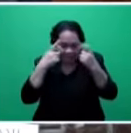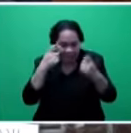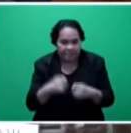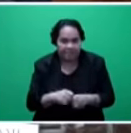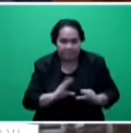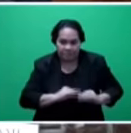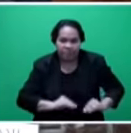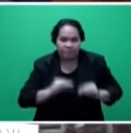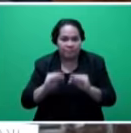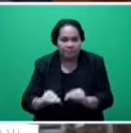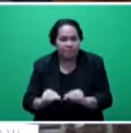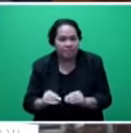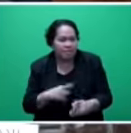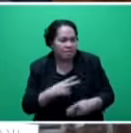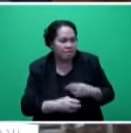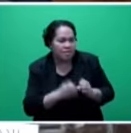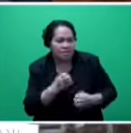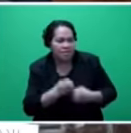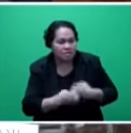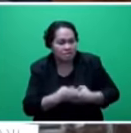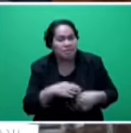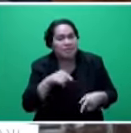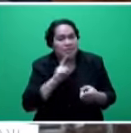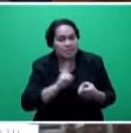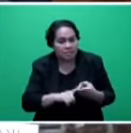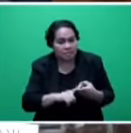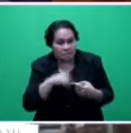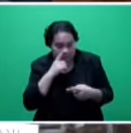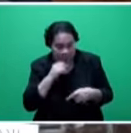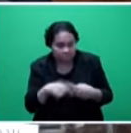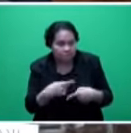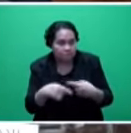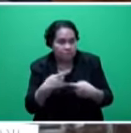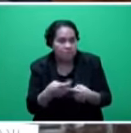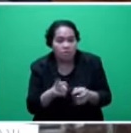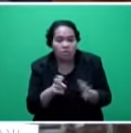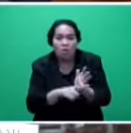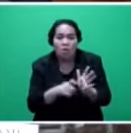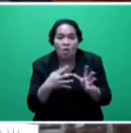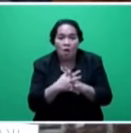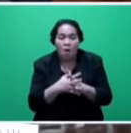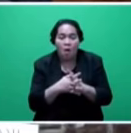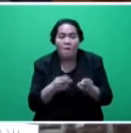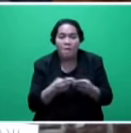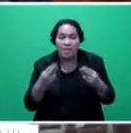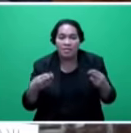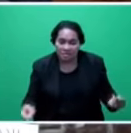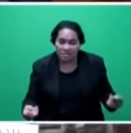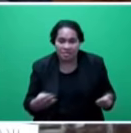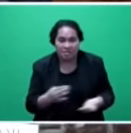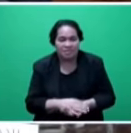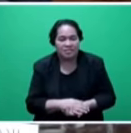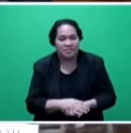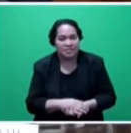industries could become self-sustaining since they are sources of raw material and sourced from